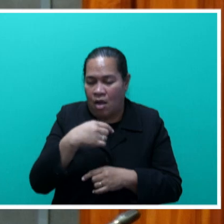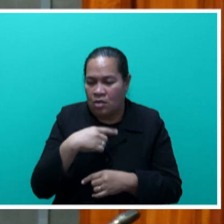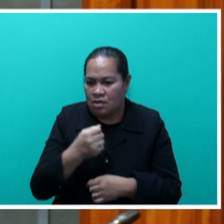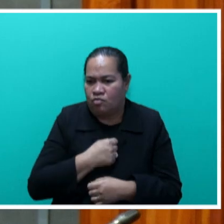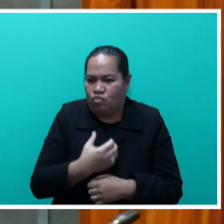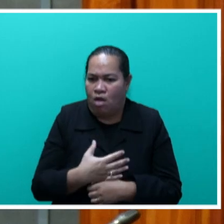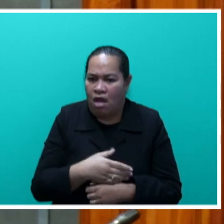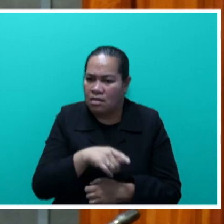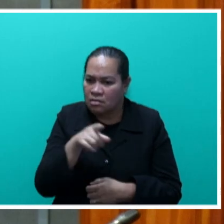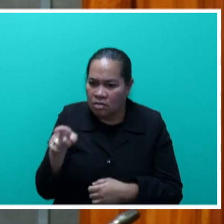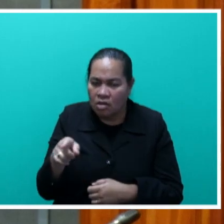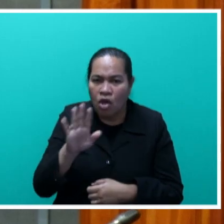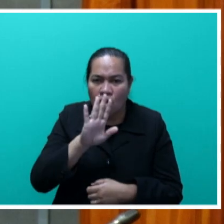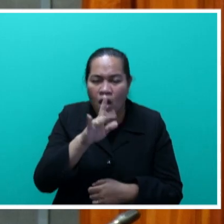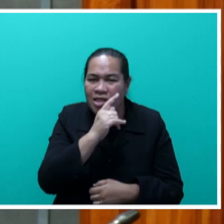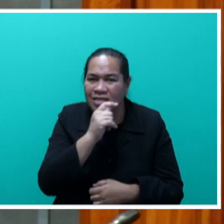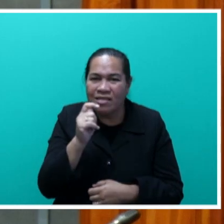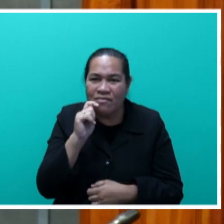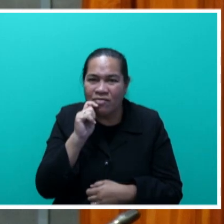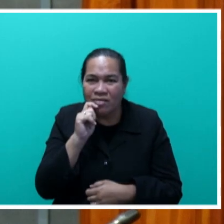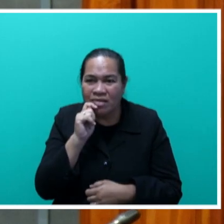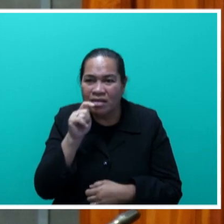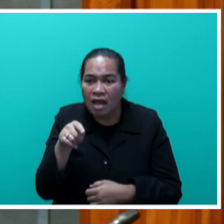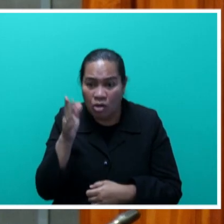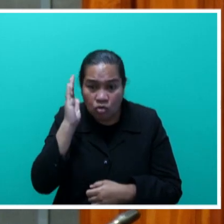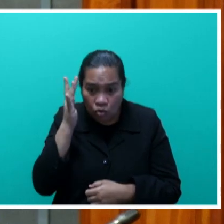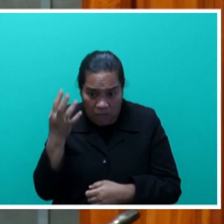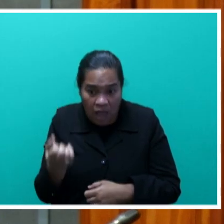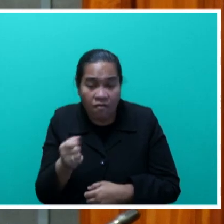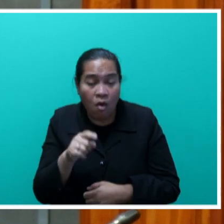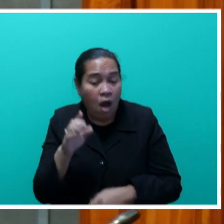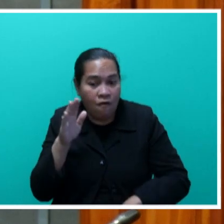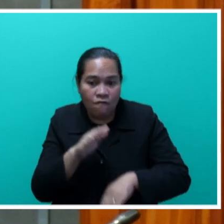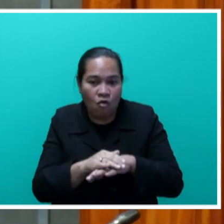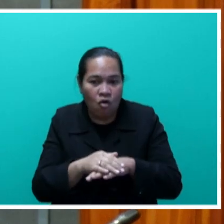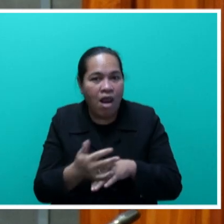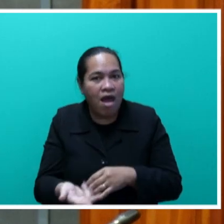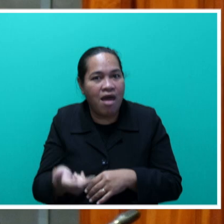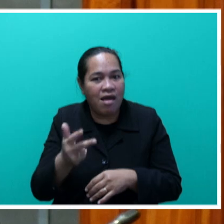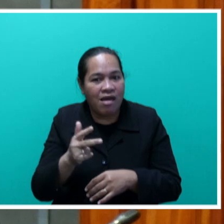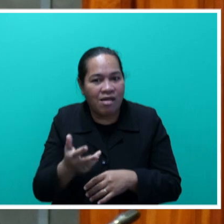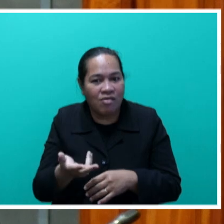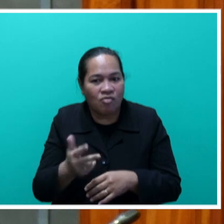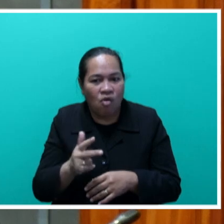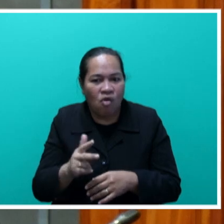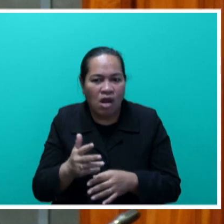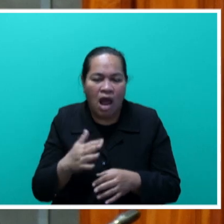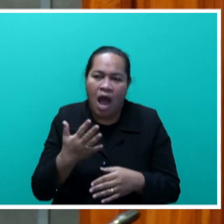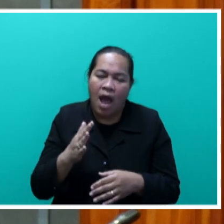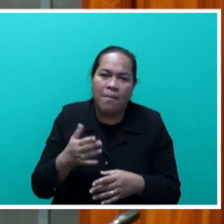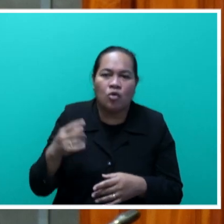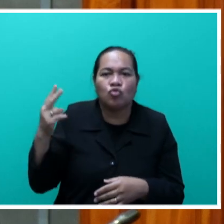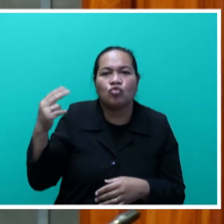when I noted that we have in the schools fully enrolled with an average of about 200 students